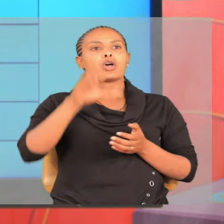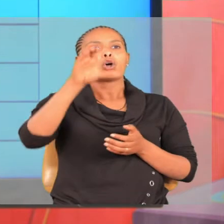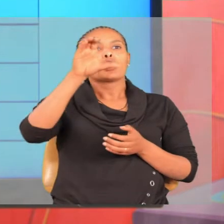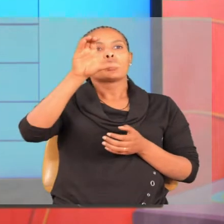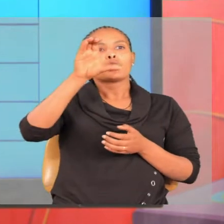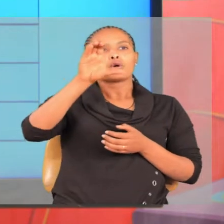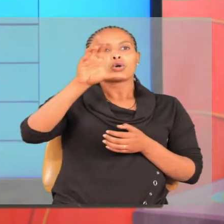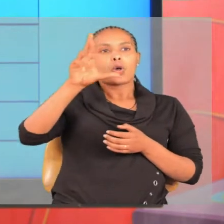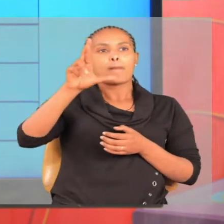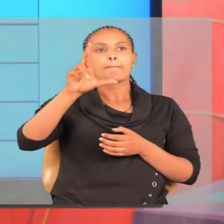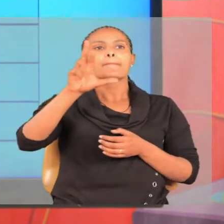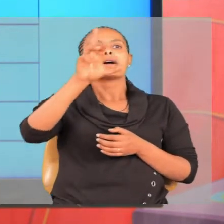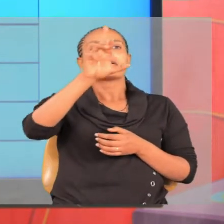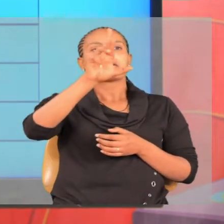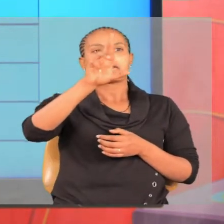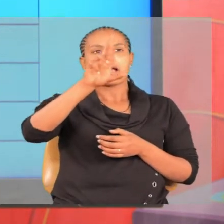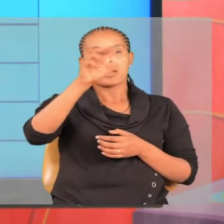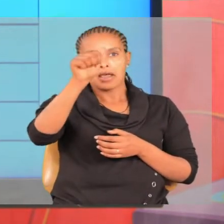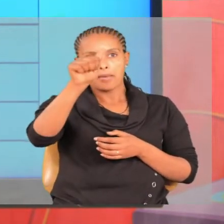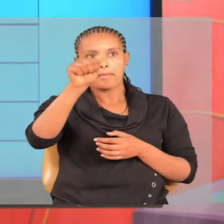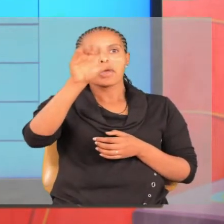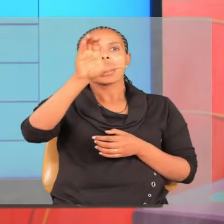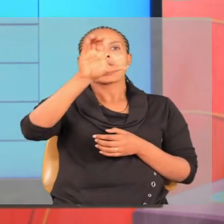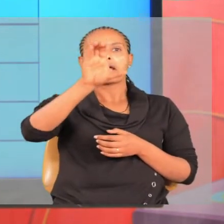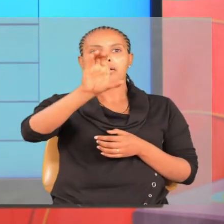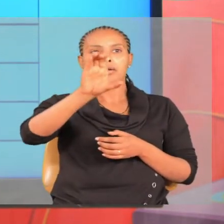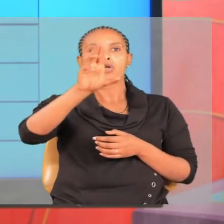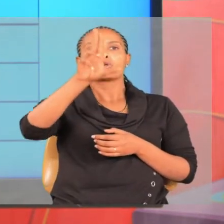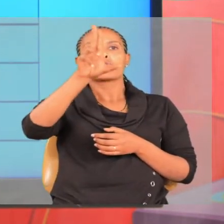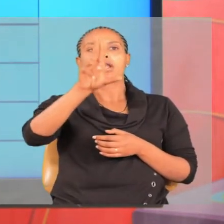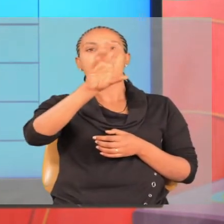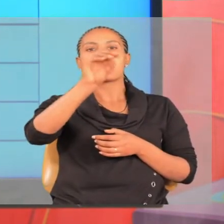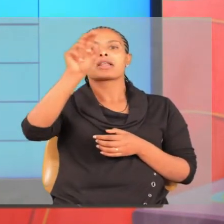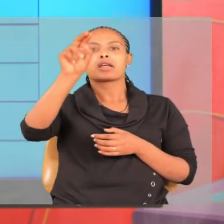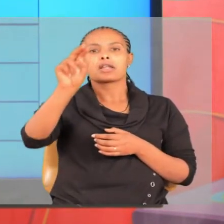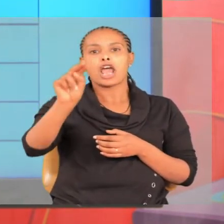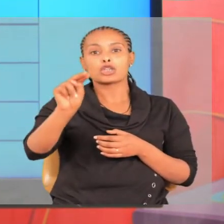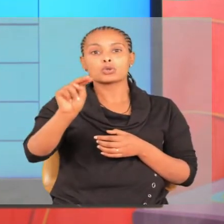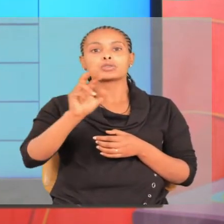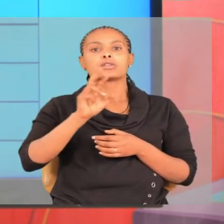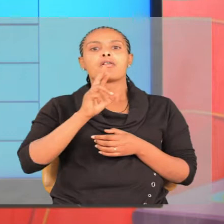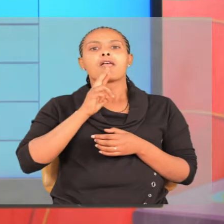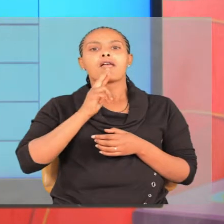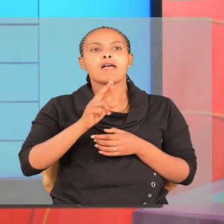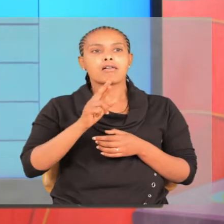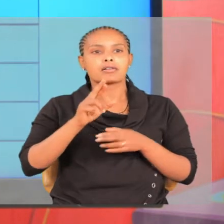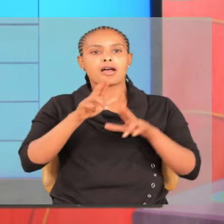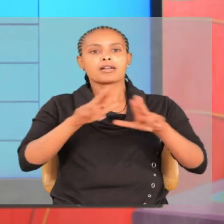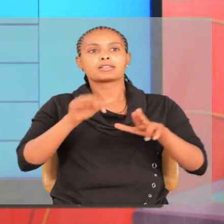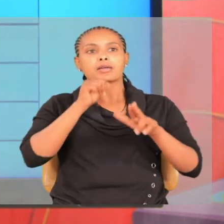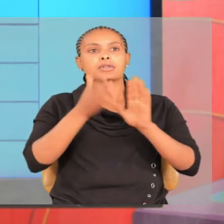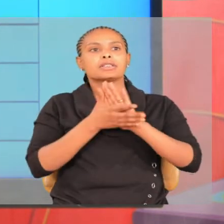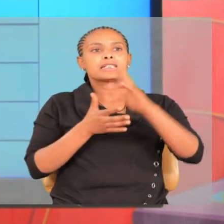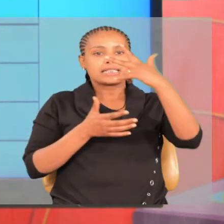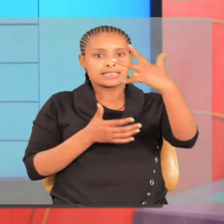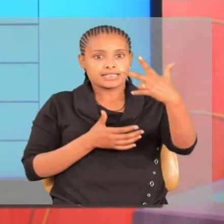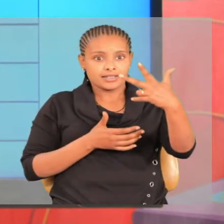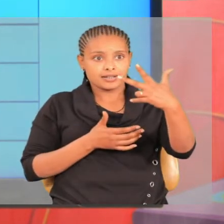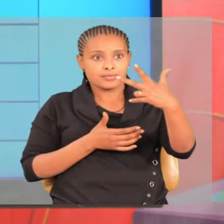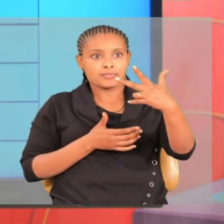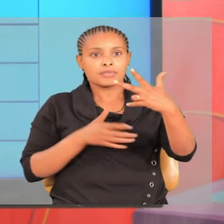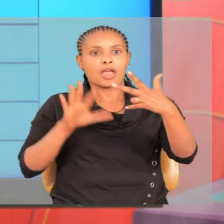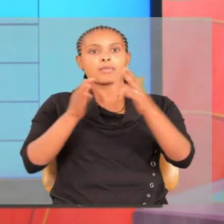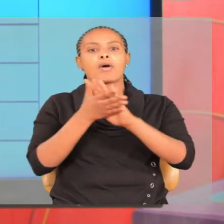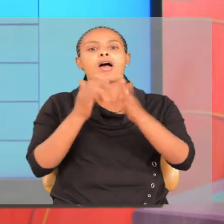Chromium, radium, carbon, uranium, and nitrogen. 3 types of rays were